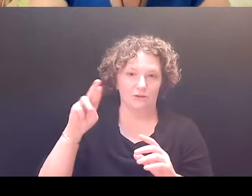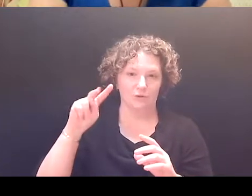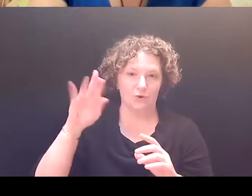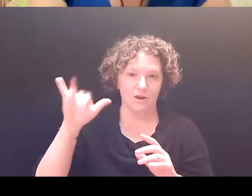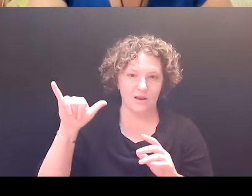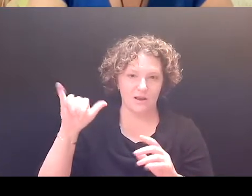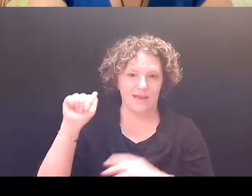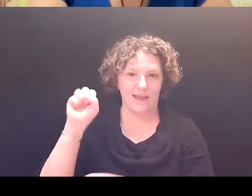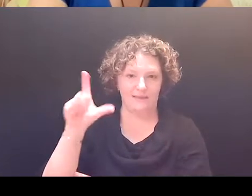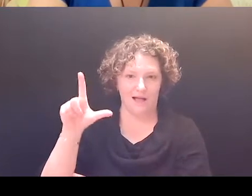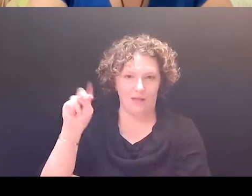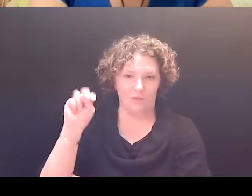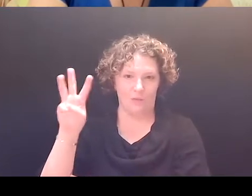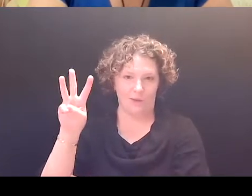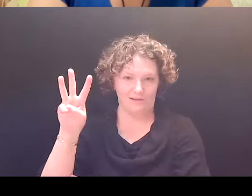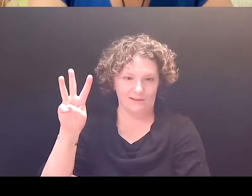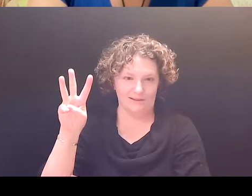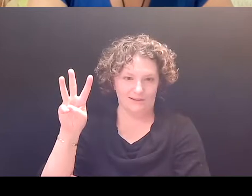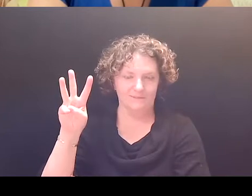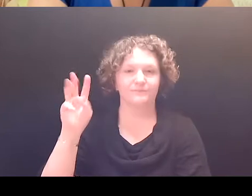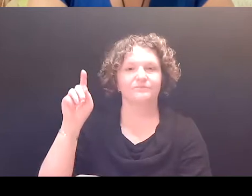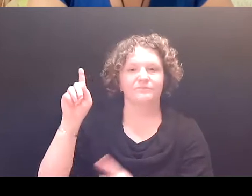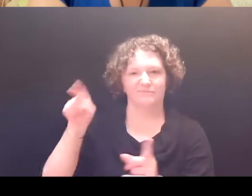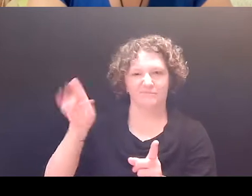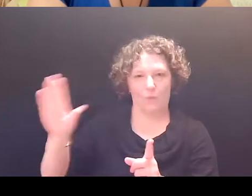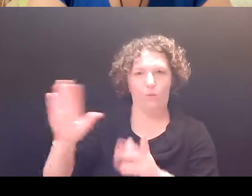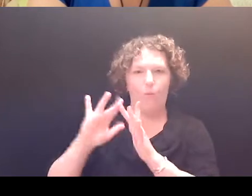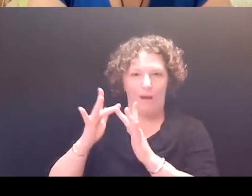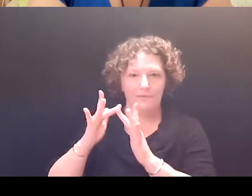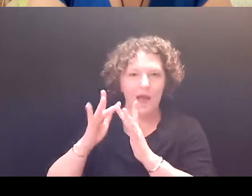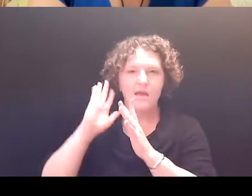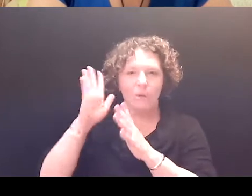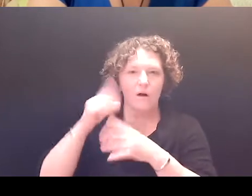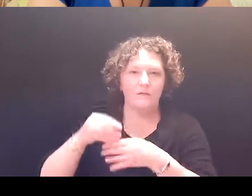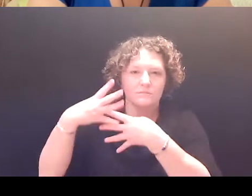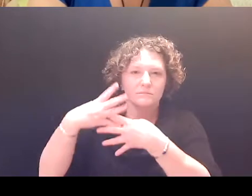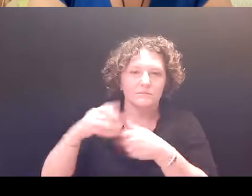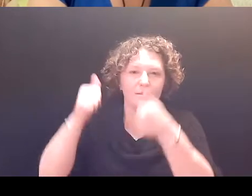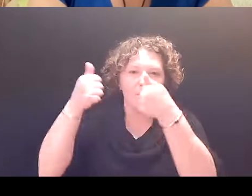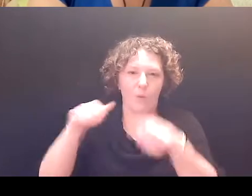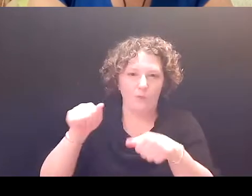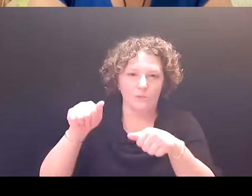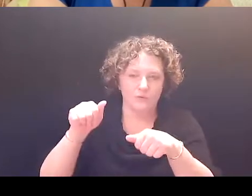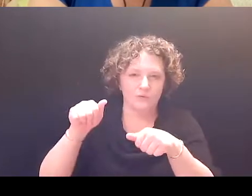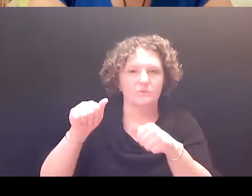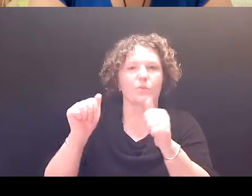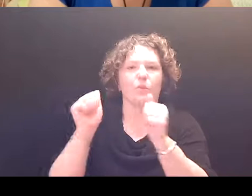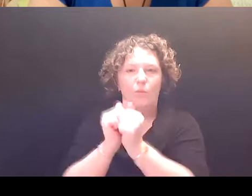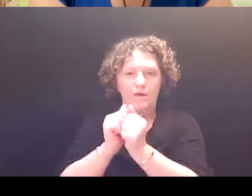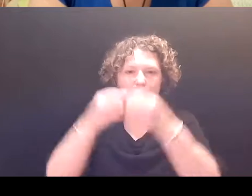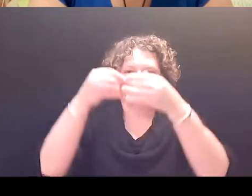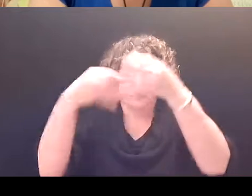CAN or Conservatory ASL Northwest, the website will